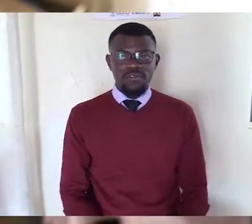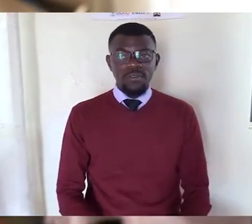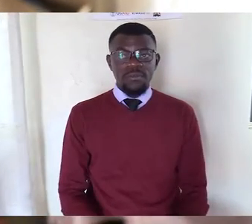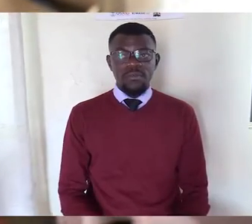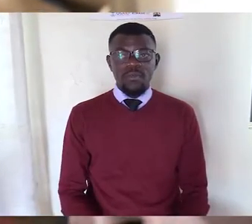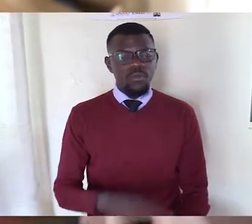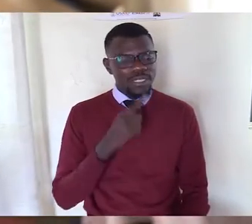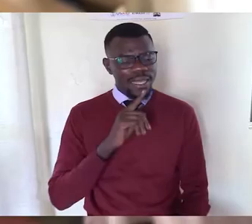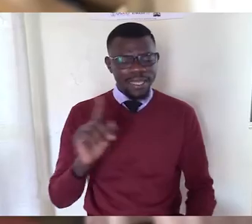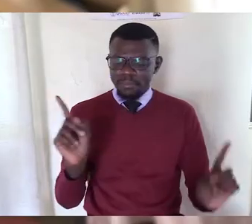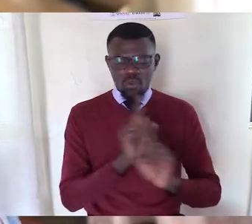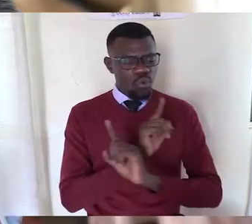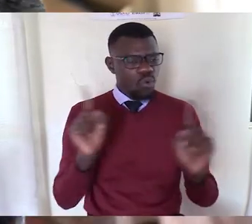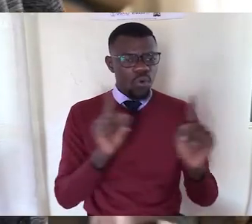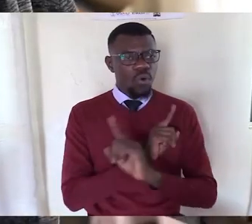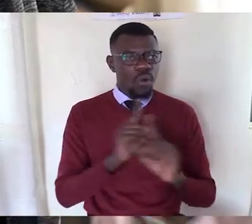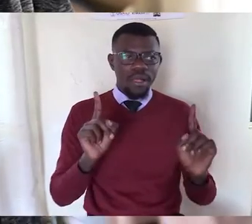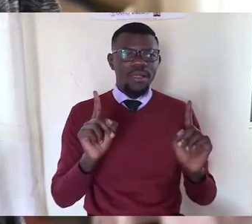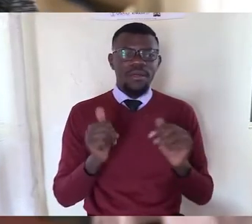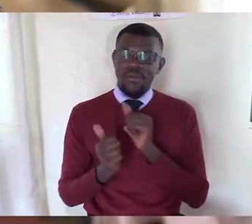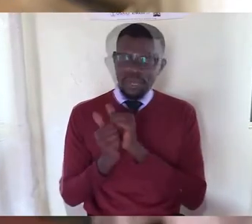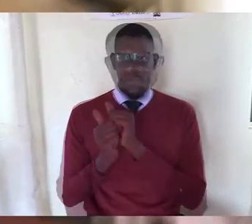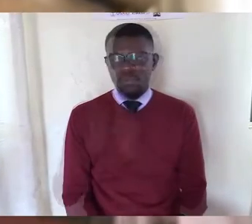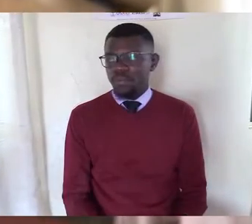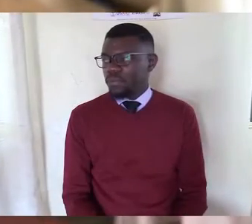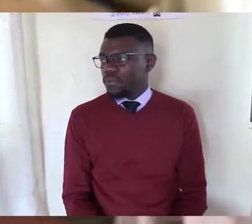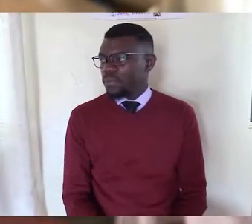tuseme hapana. Na tuseme tumekata. Sivo?